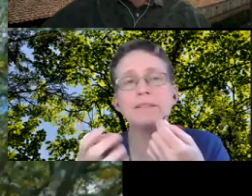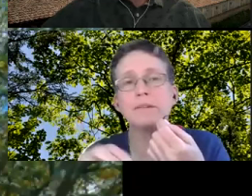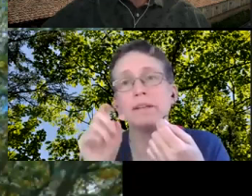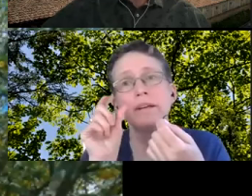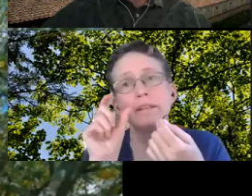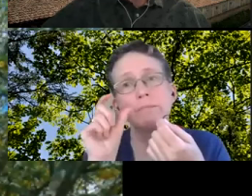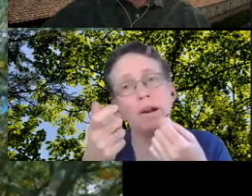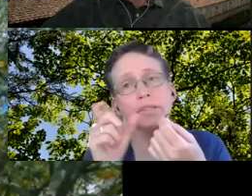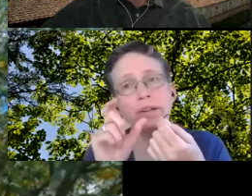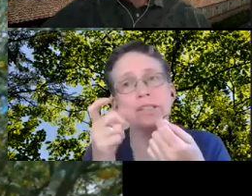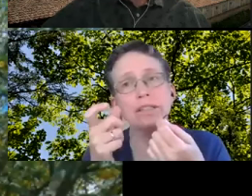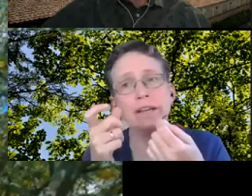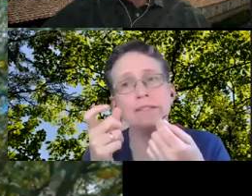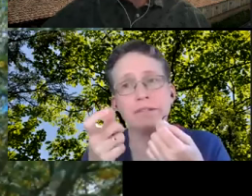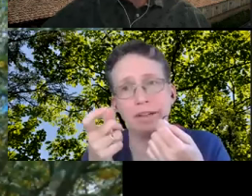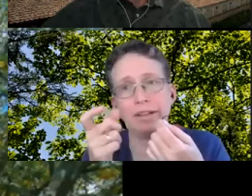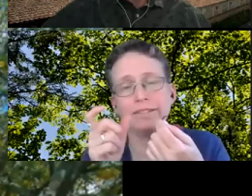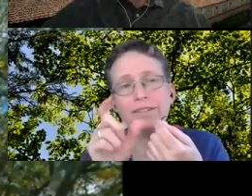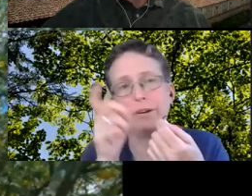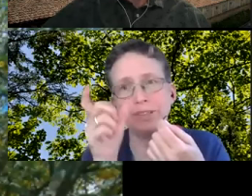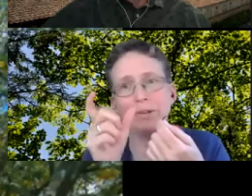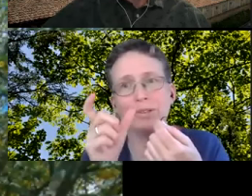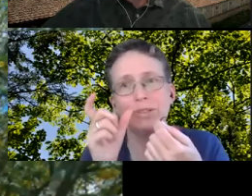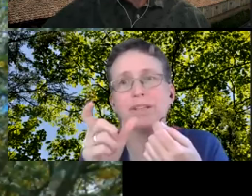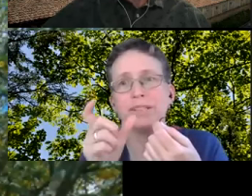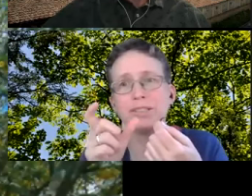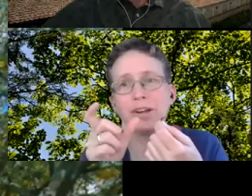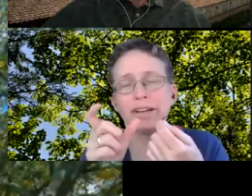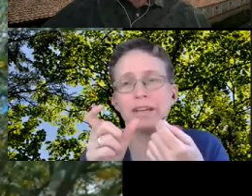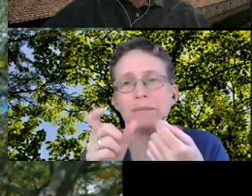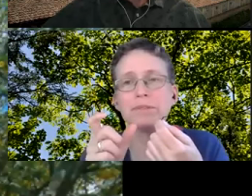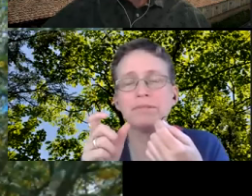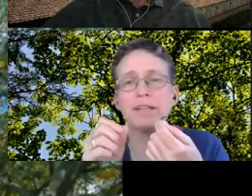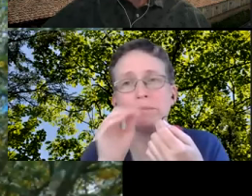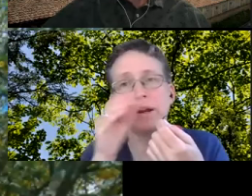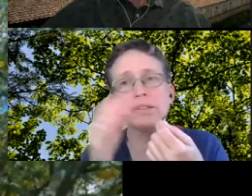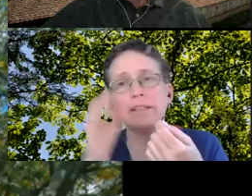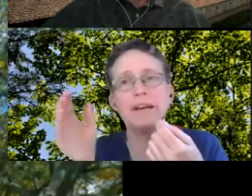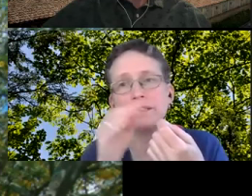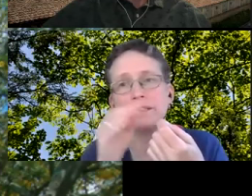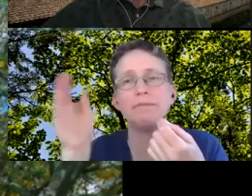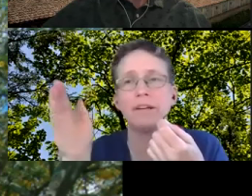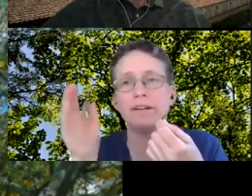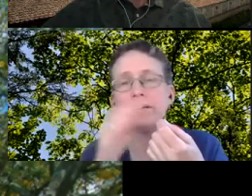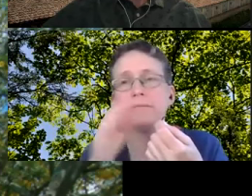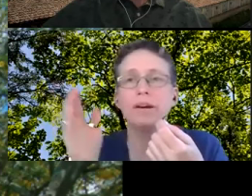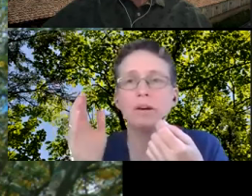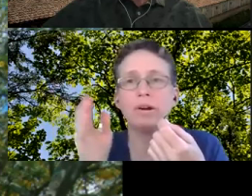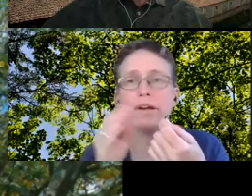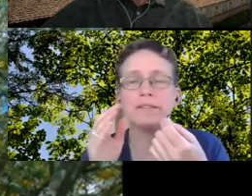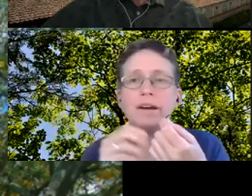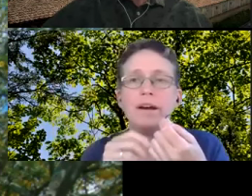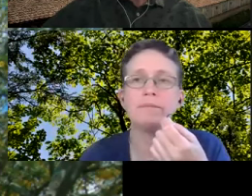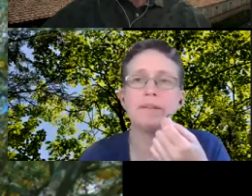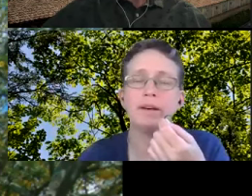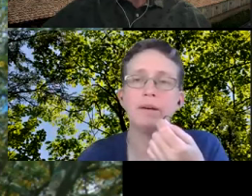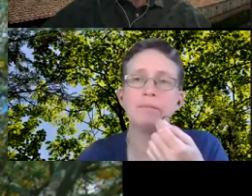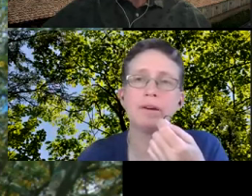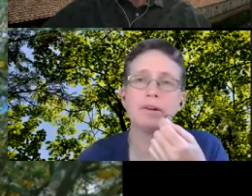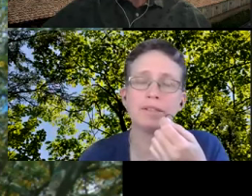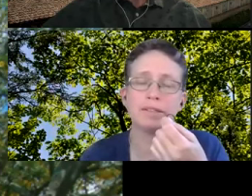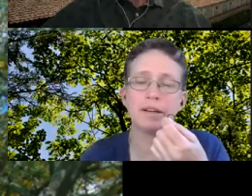spaces. So the parks are actually less different, even though I showed you two really stark examples for Phoenix. The parks are less different across